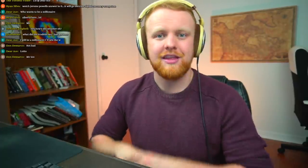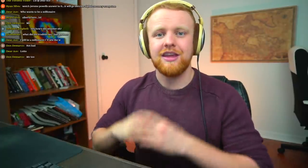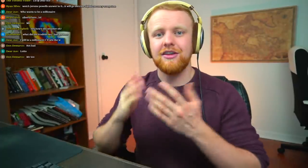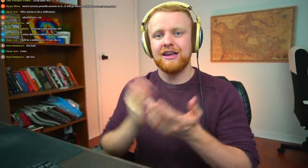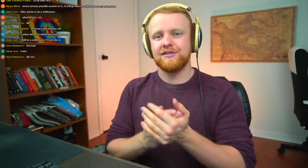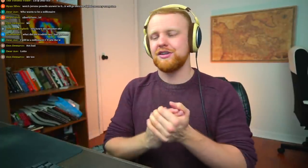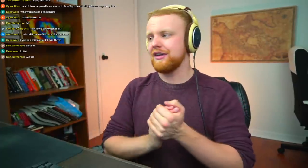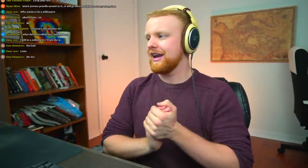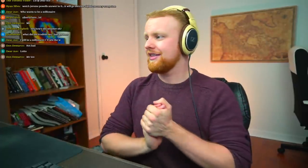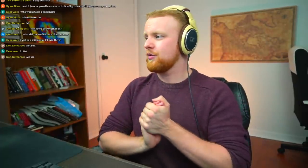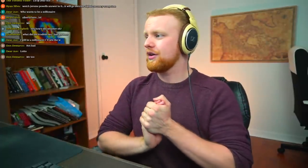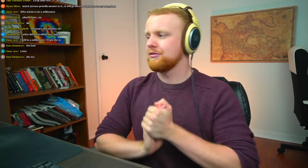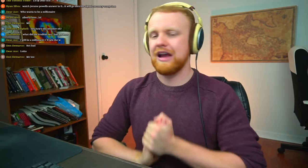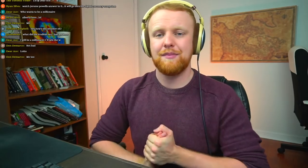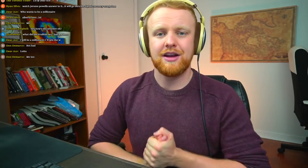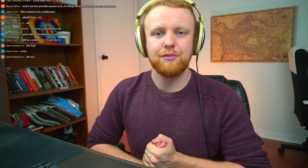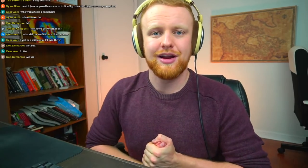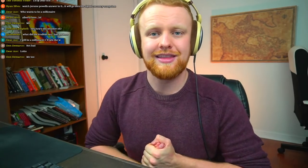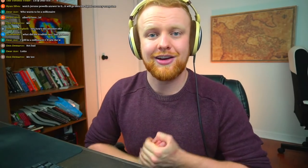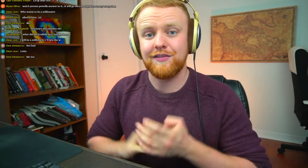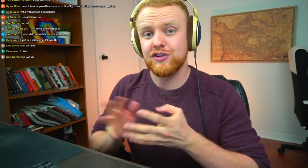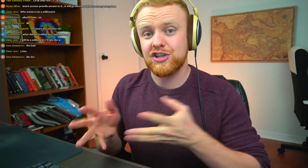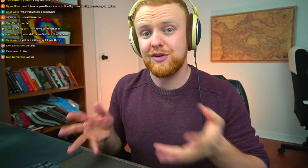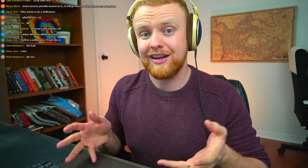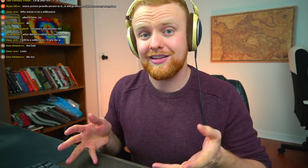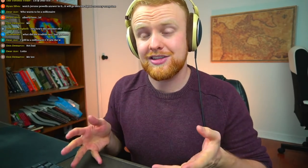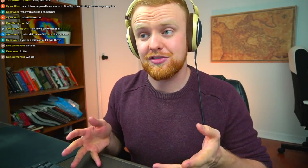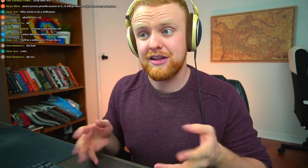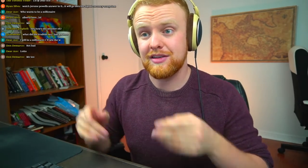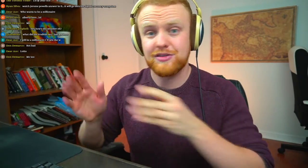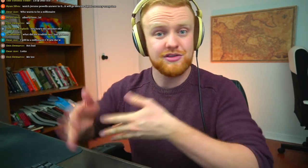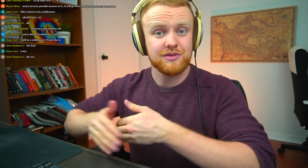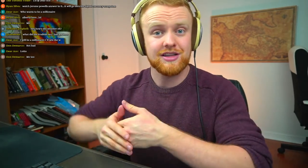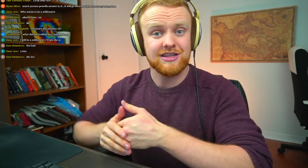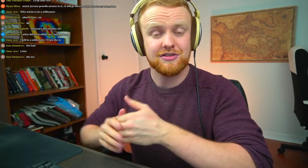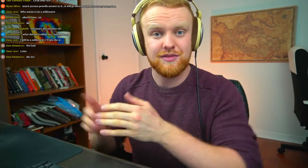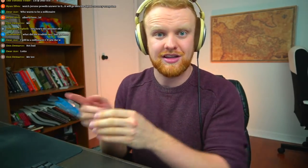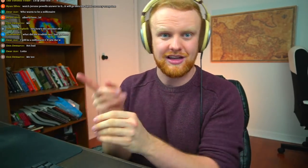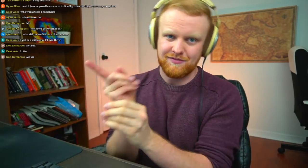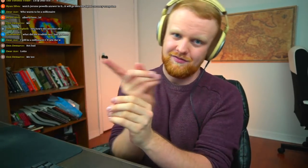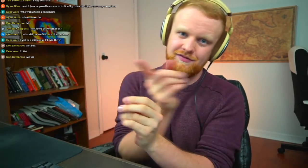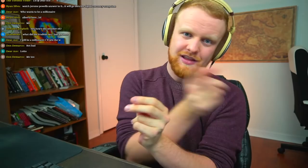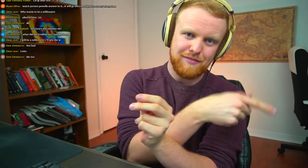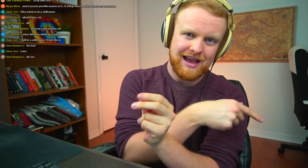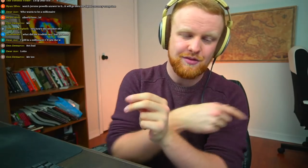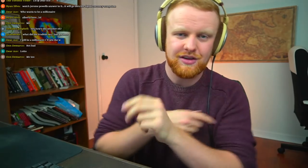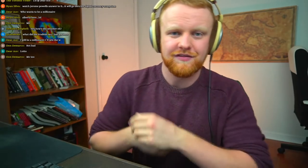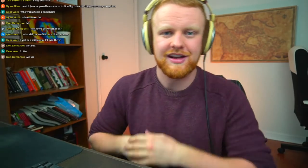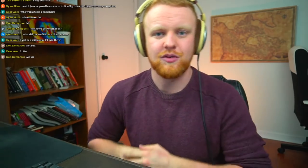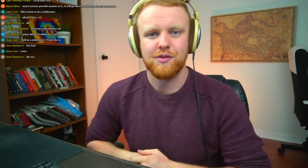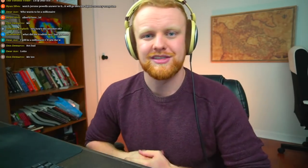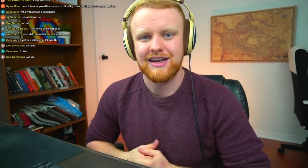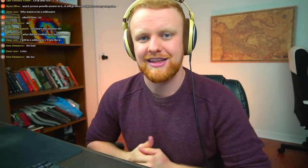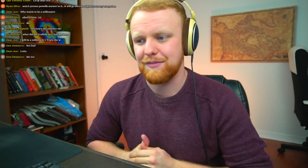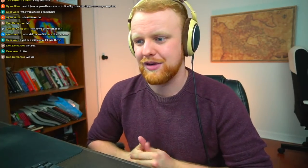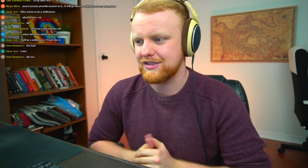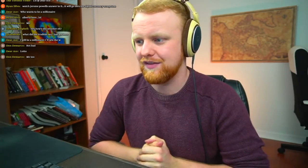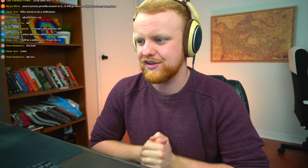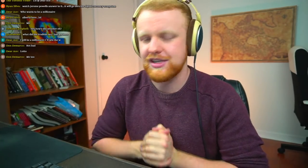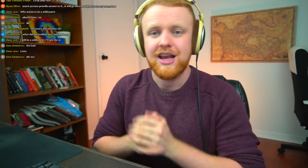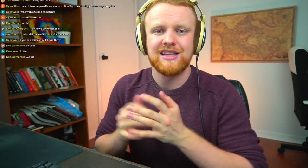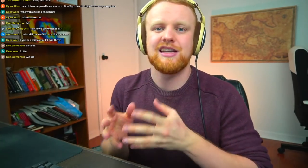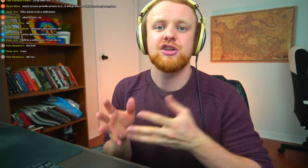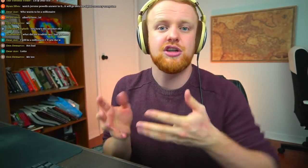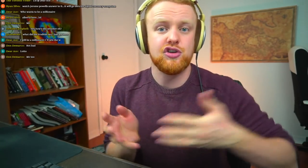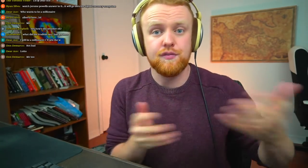All right. Well, thank you guys for tuning in. I think we're going to wrap it up right there. If you're just tuning into the stream, as soon as we're done this stream, you can like flip back and you can find out what was said in that press